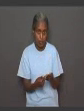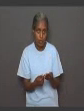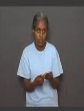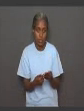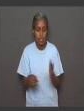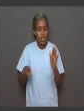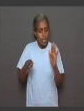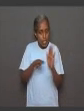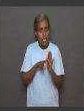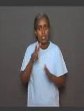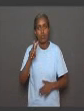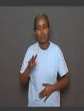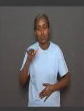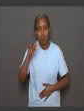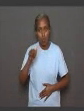Therefore,